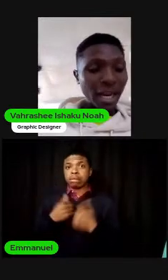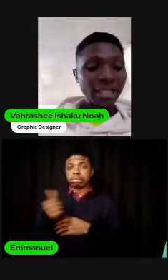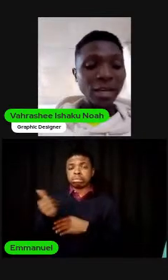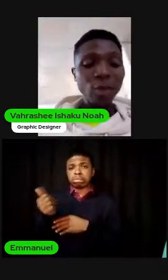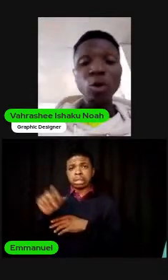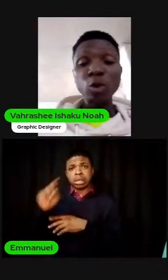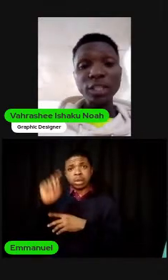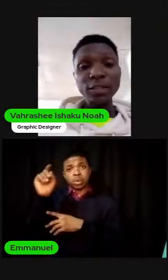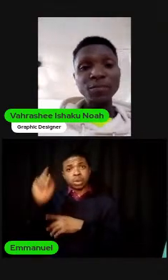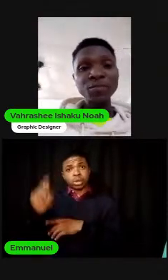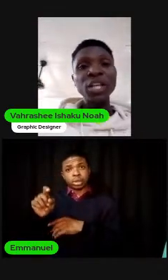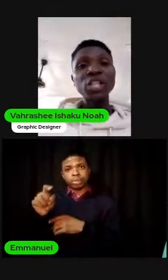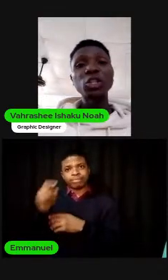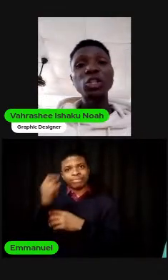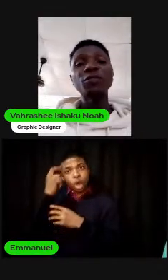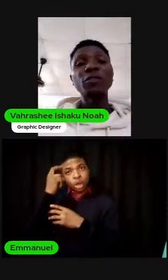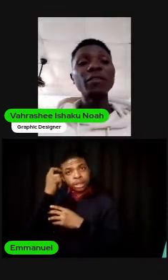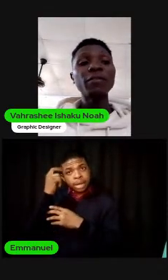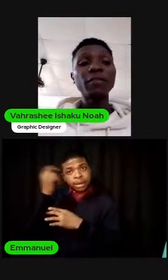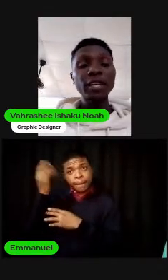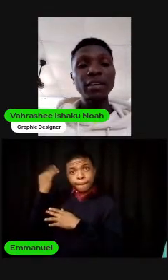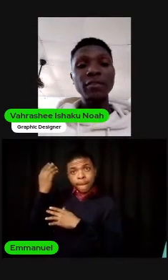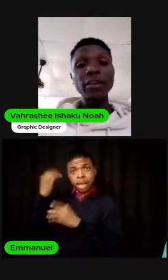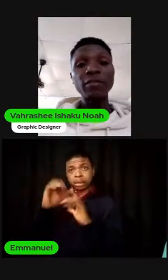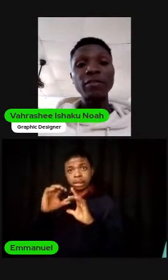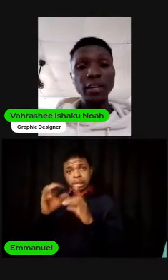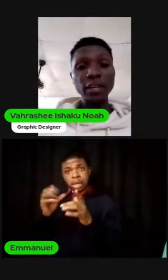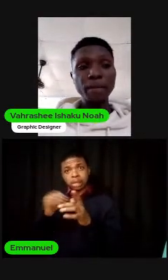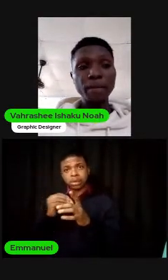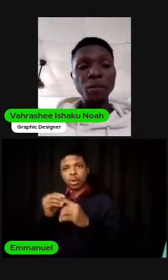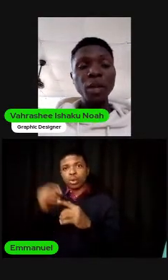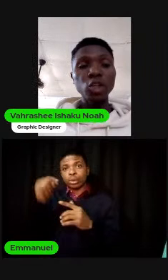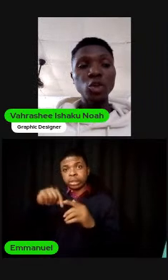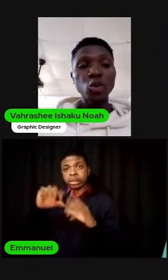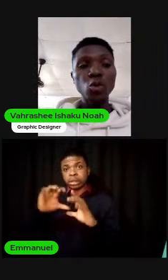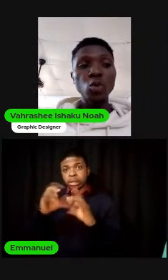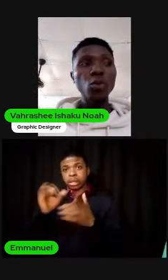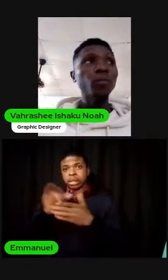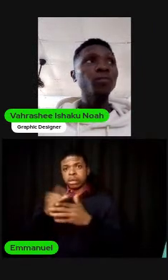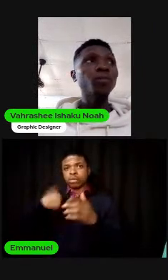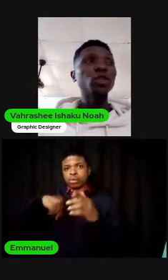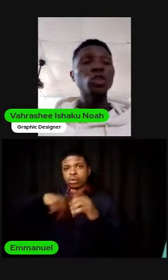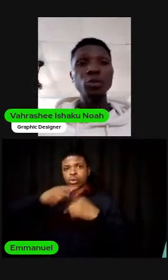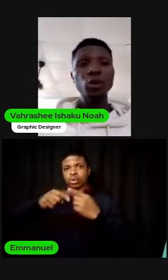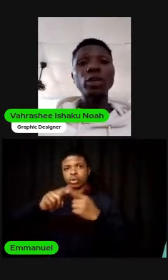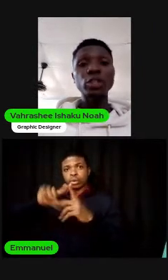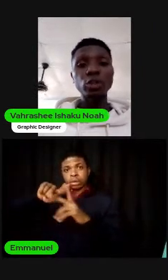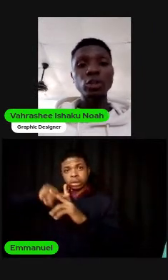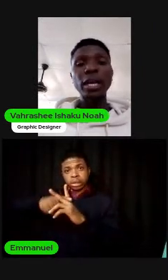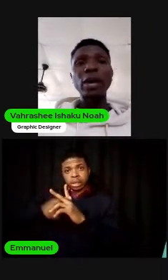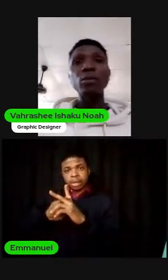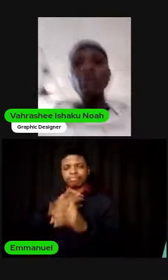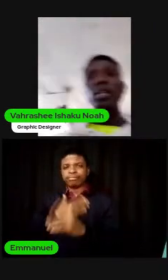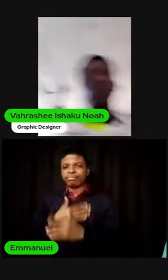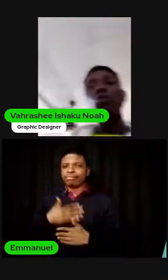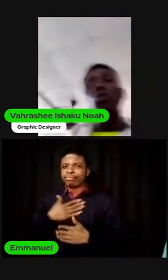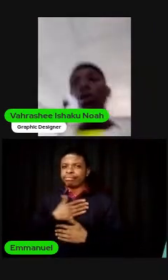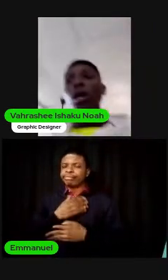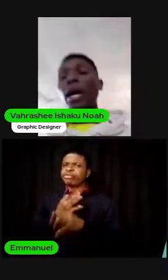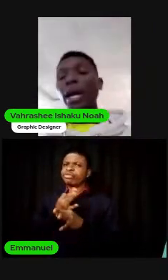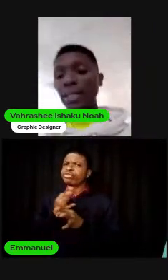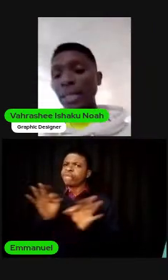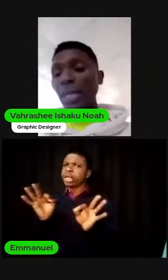this class that will be holding, just feel free to drop your questions and I'll be there